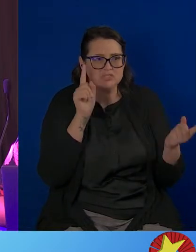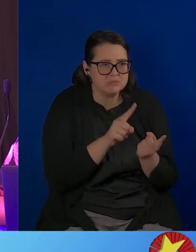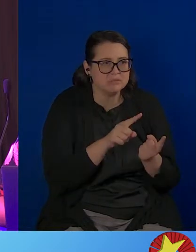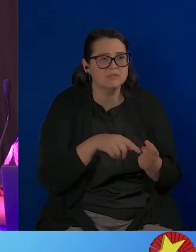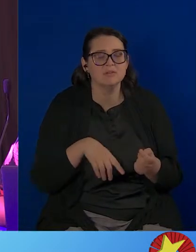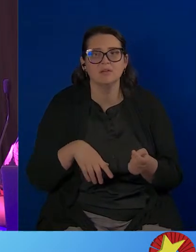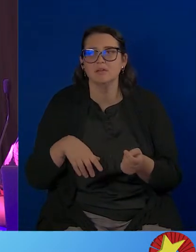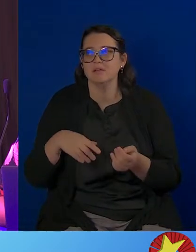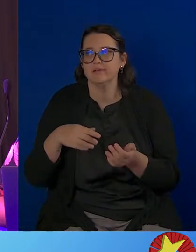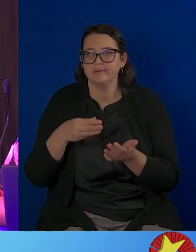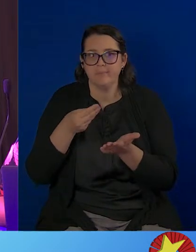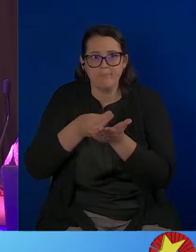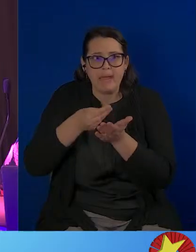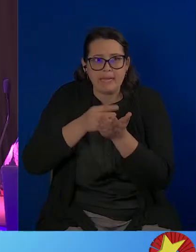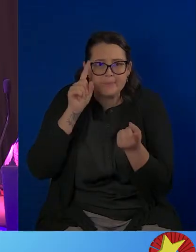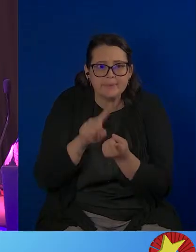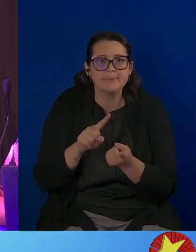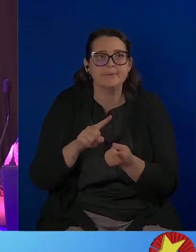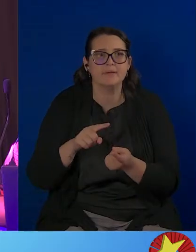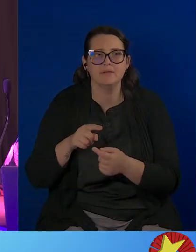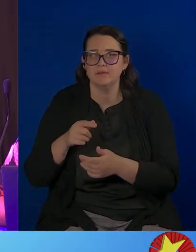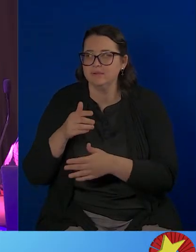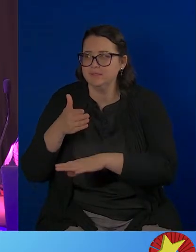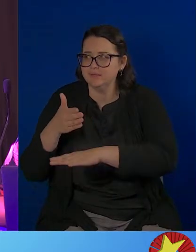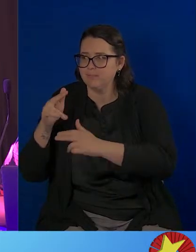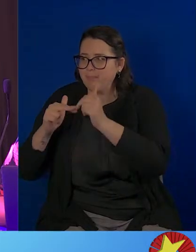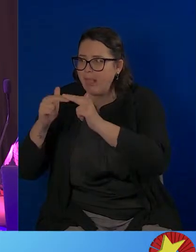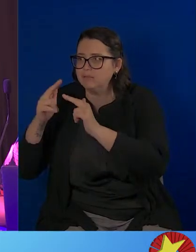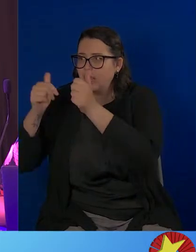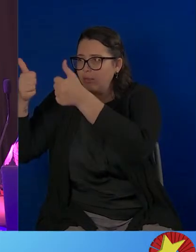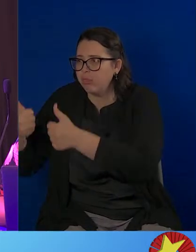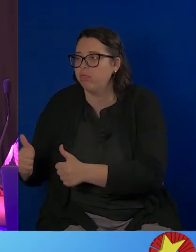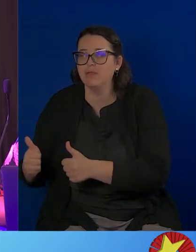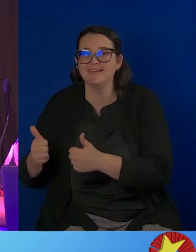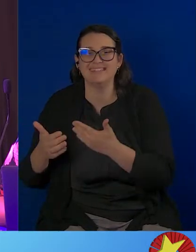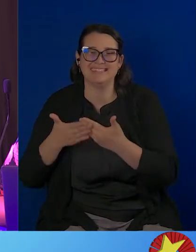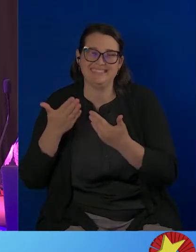to be the only things that we observe or think about in our mind.